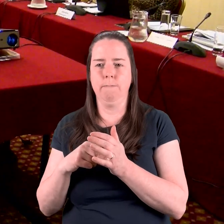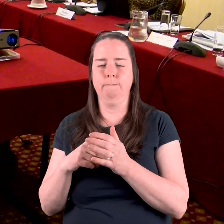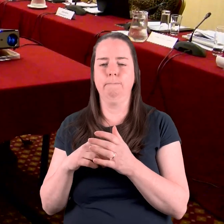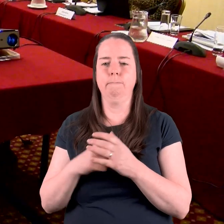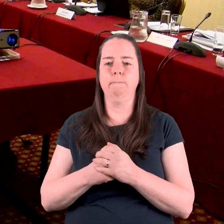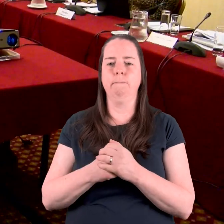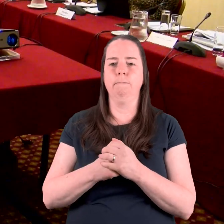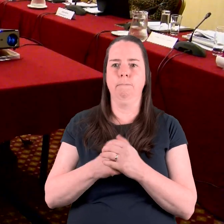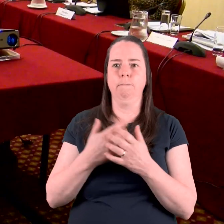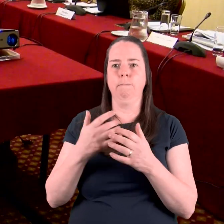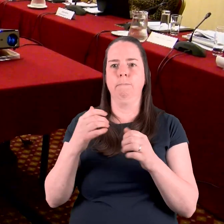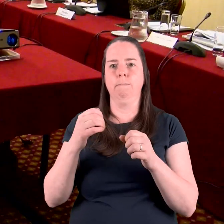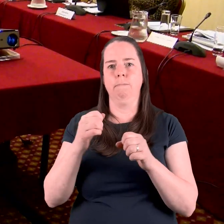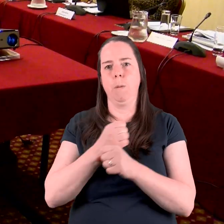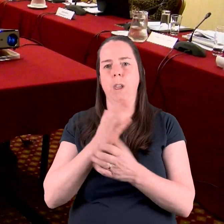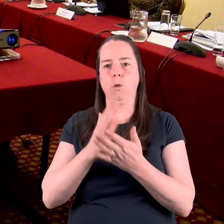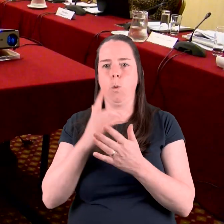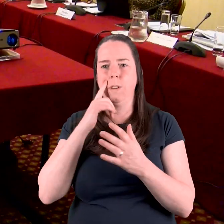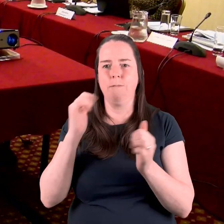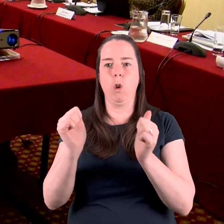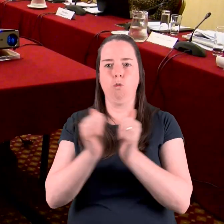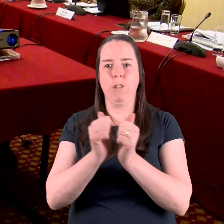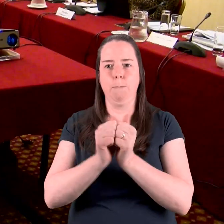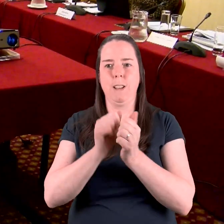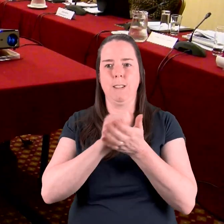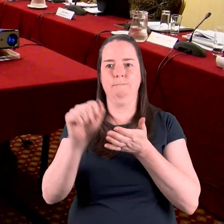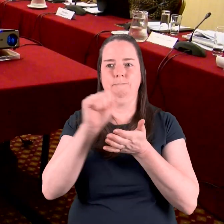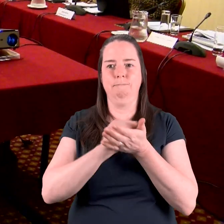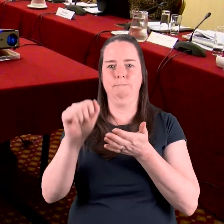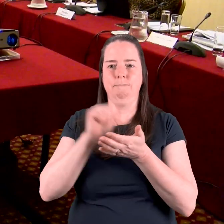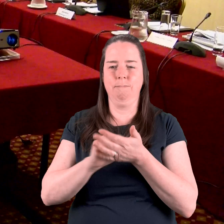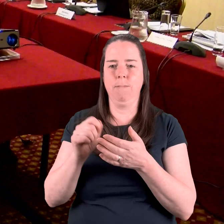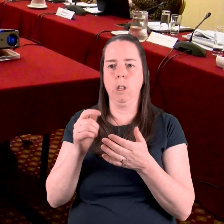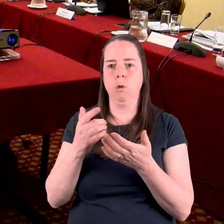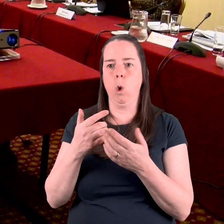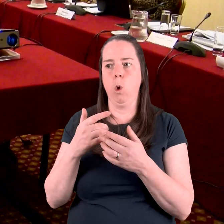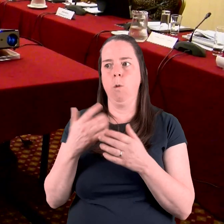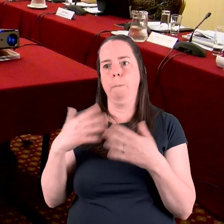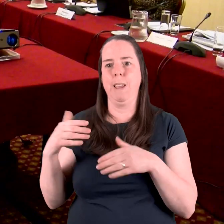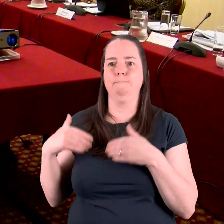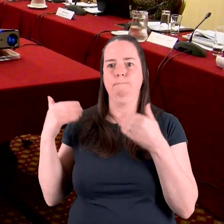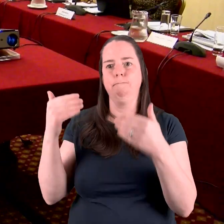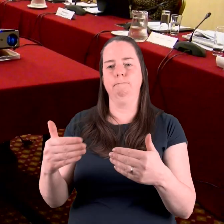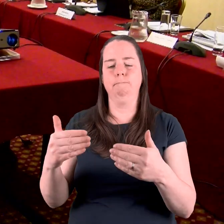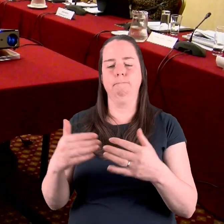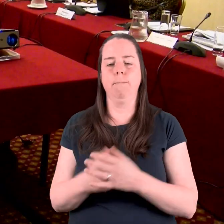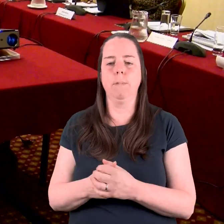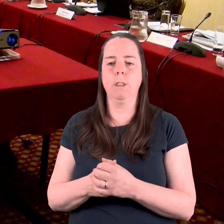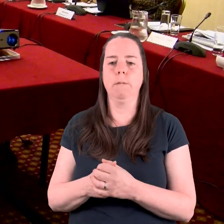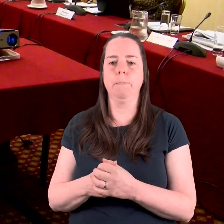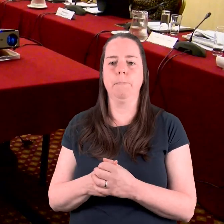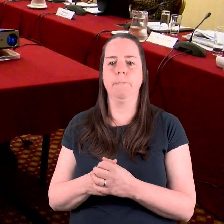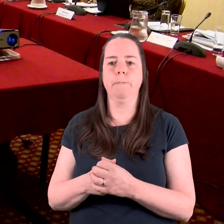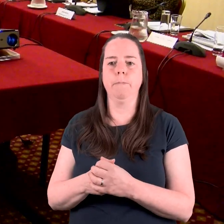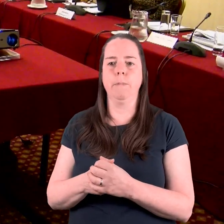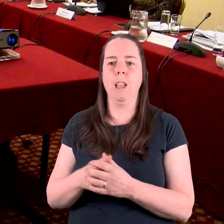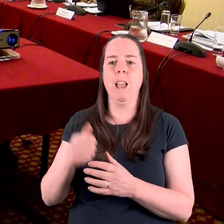voluntary organizations, drafting out agreements with them. So hopefully something should be coming out from next week. So we've moved